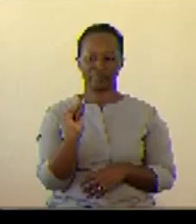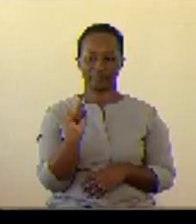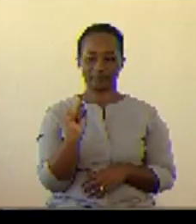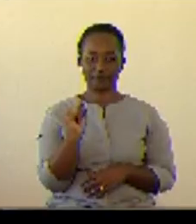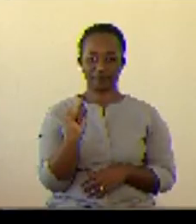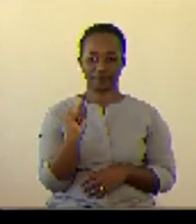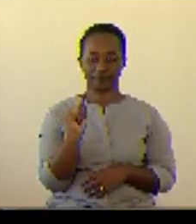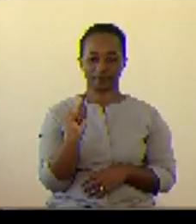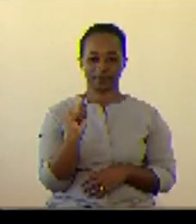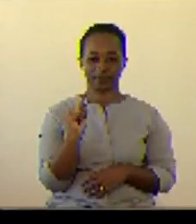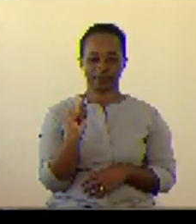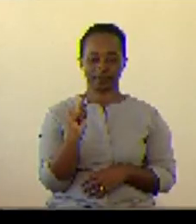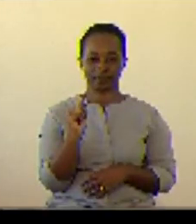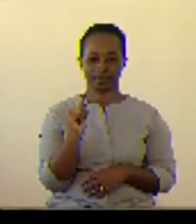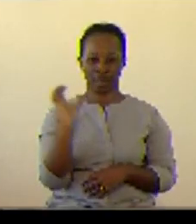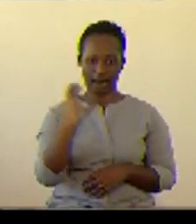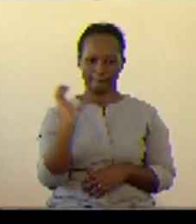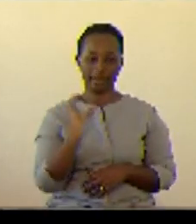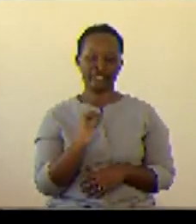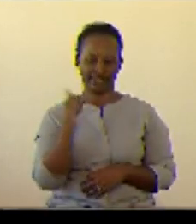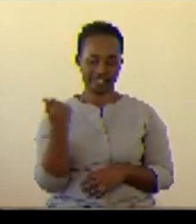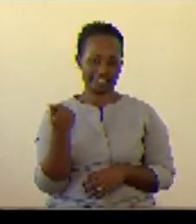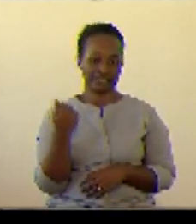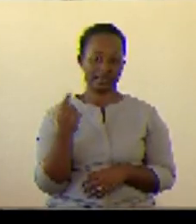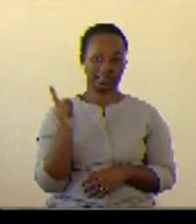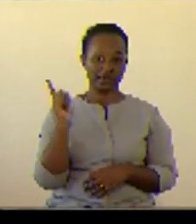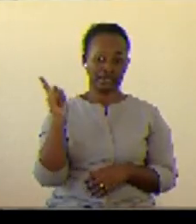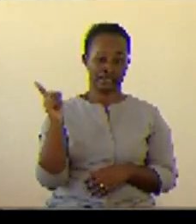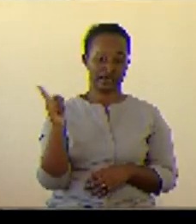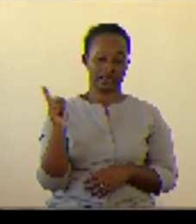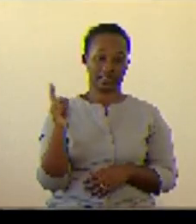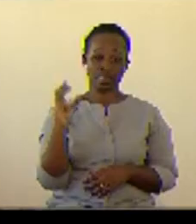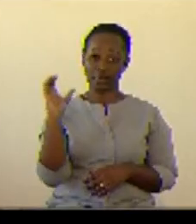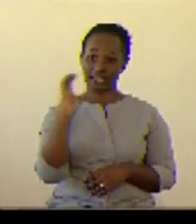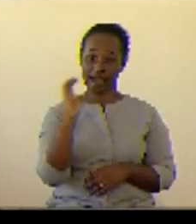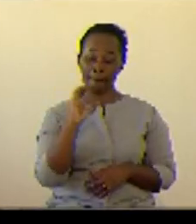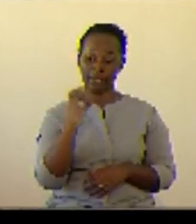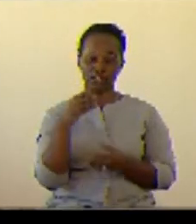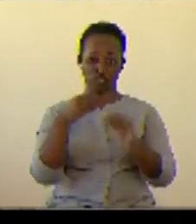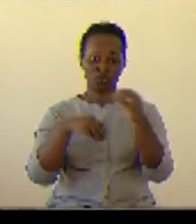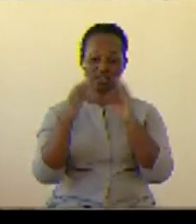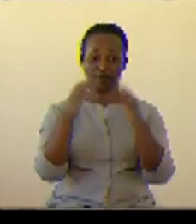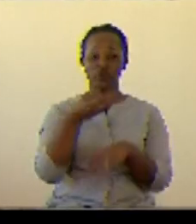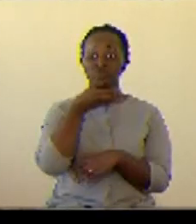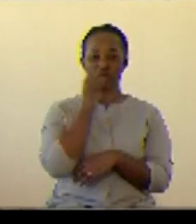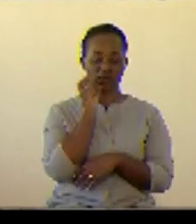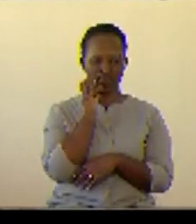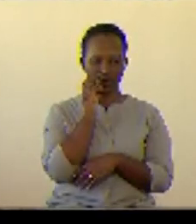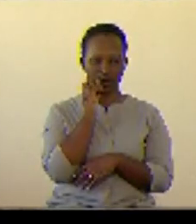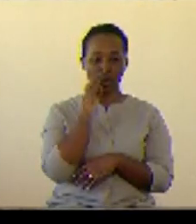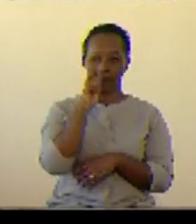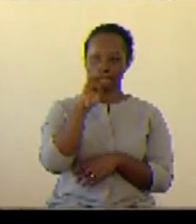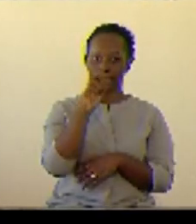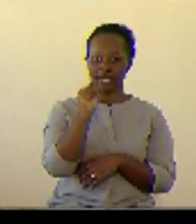We have Coca-Cola company. These are breweries companies. This is a national